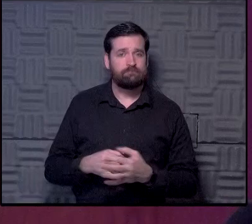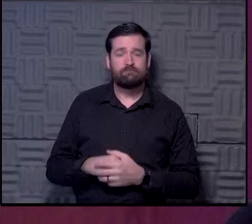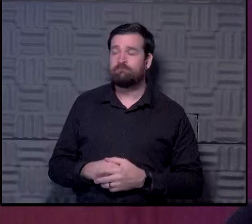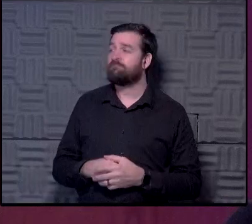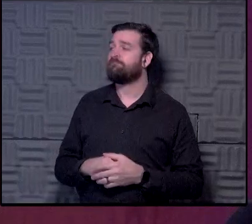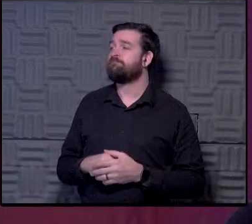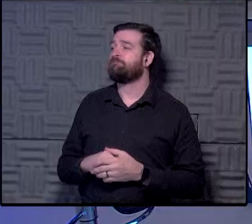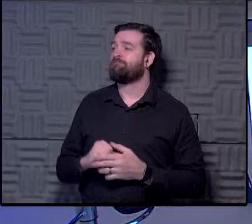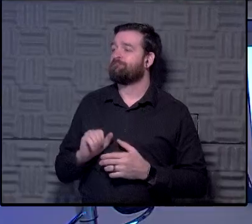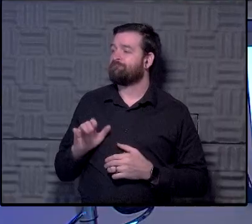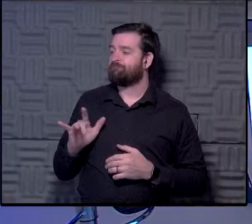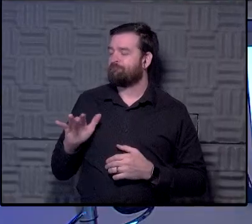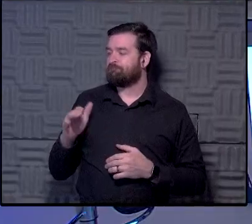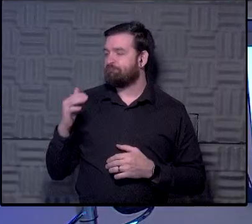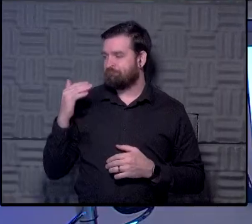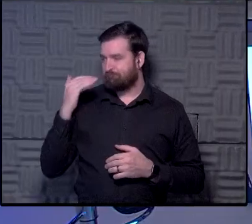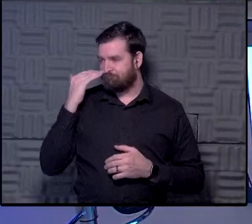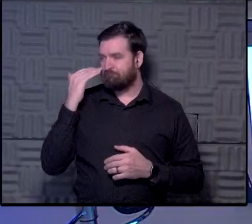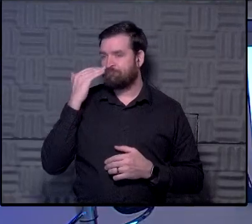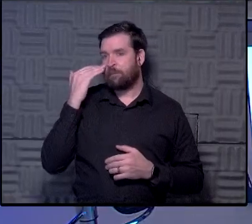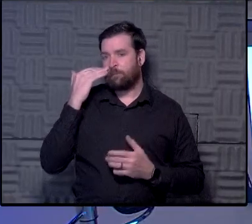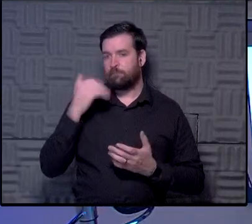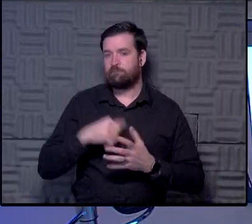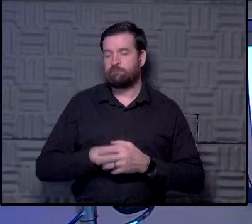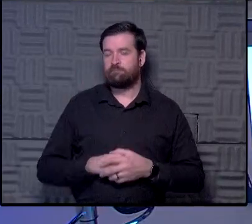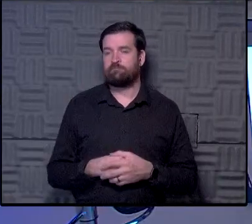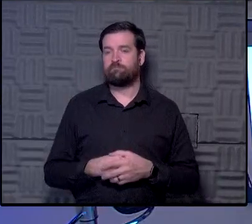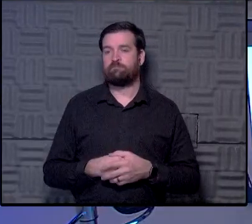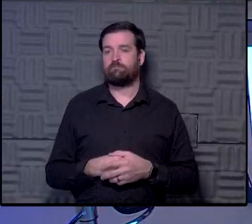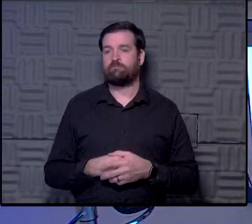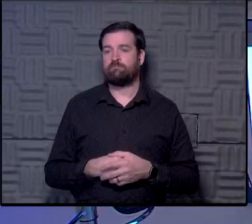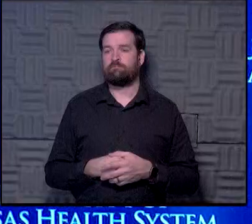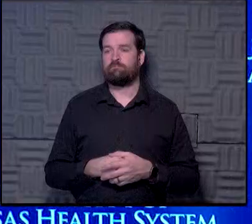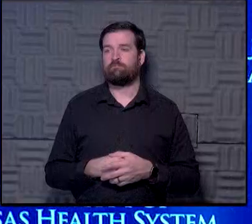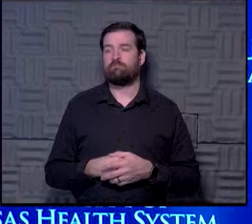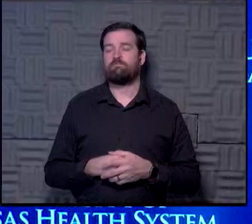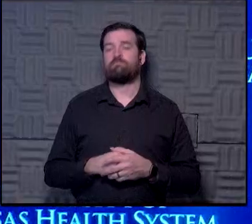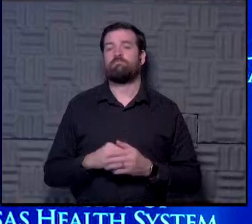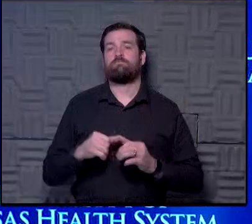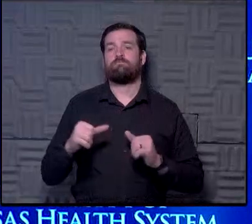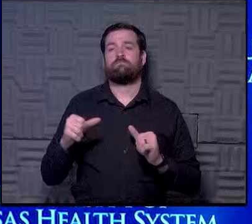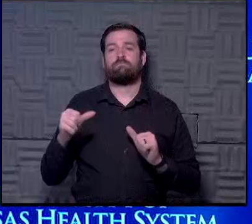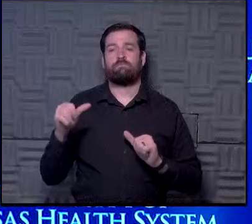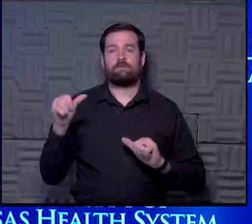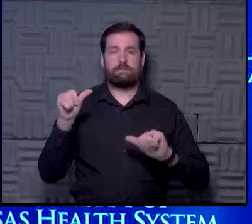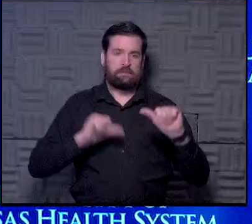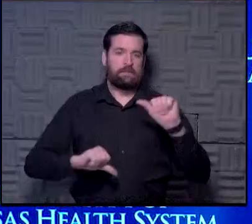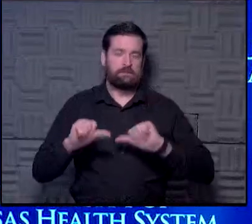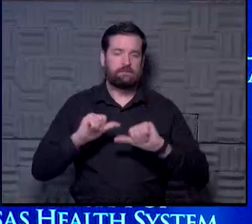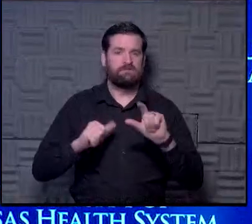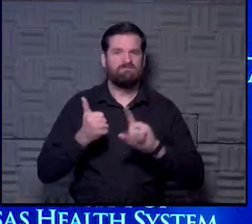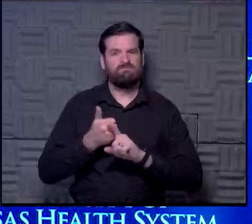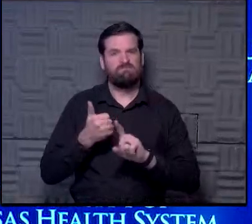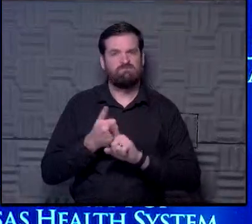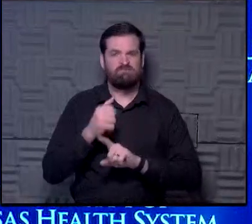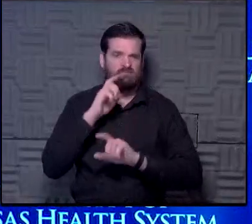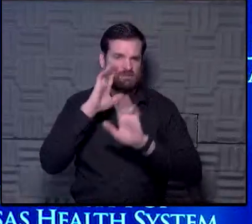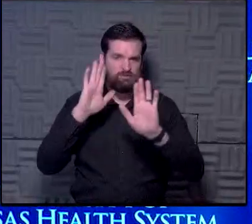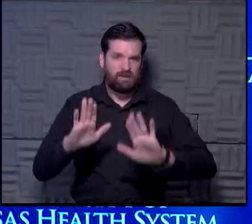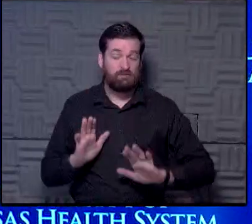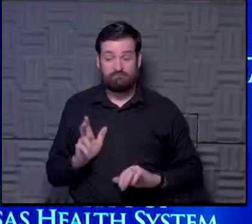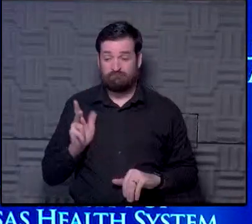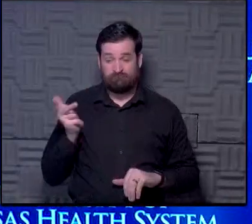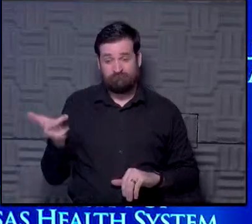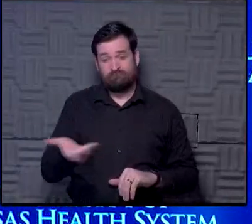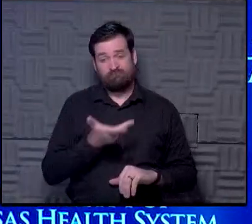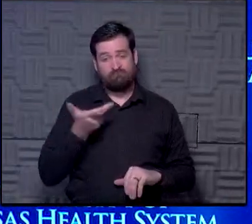Science is great. You and I, we're all three,